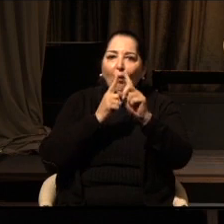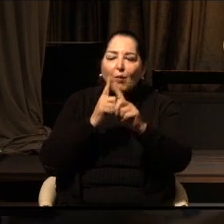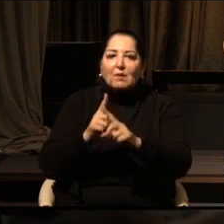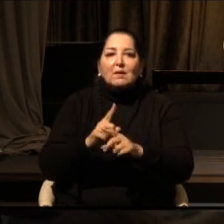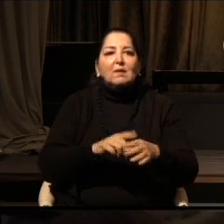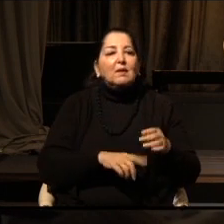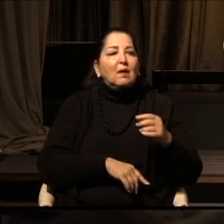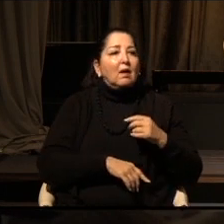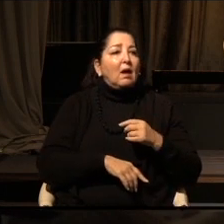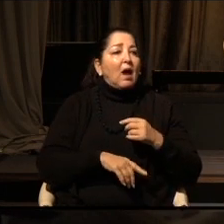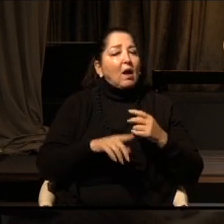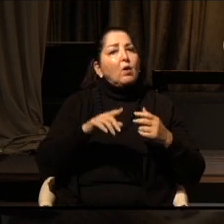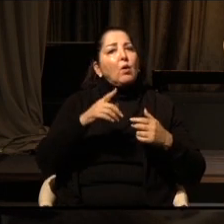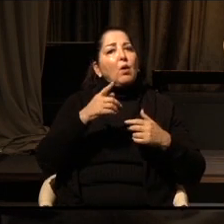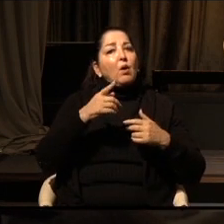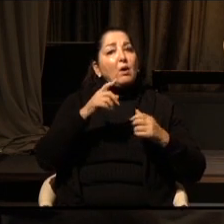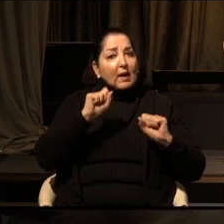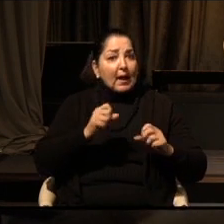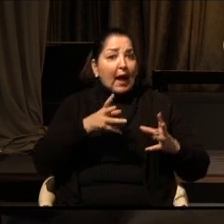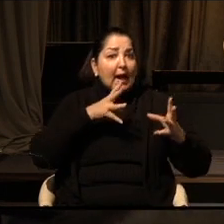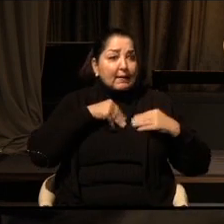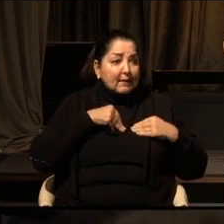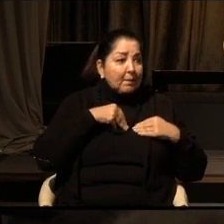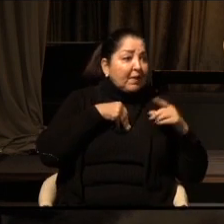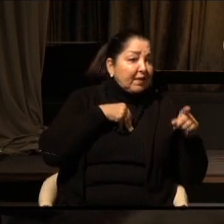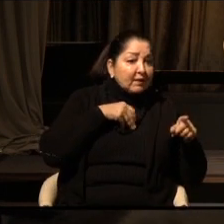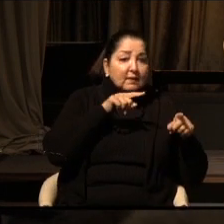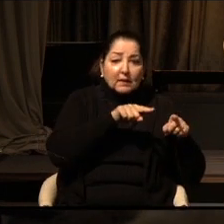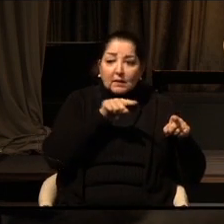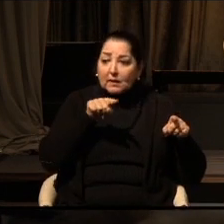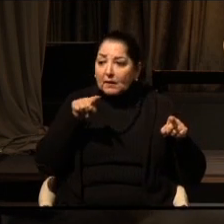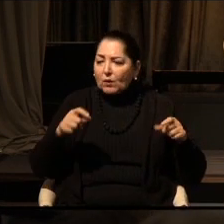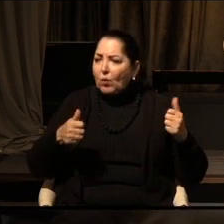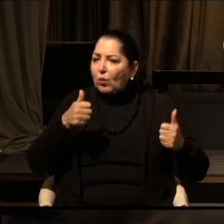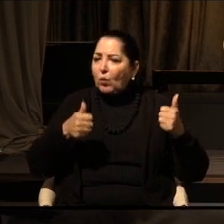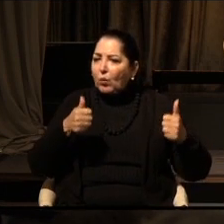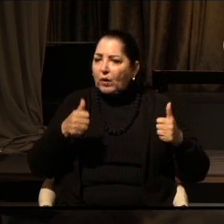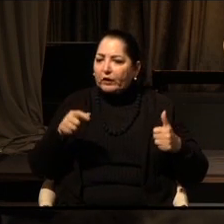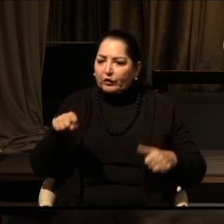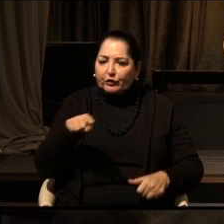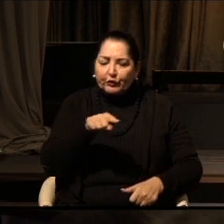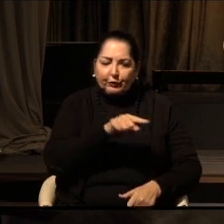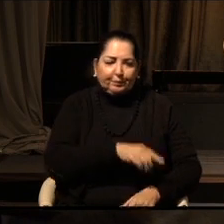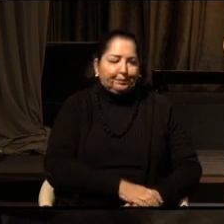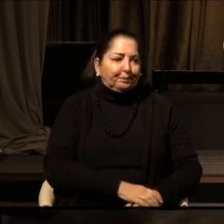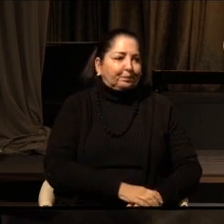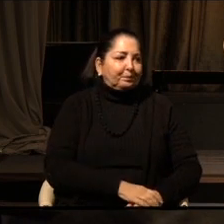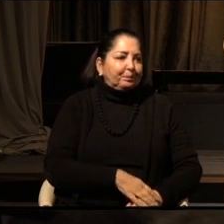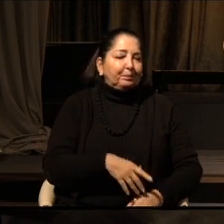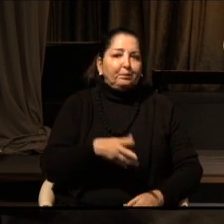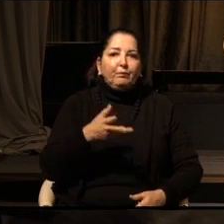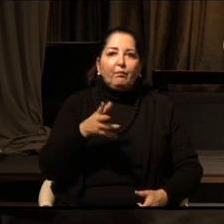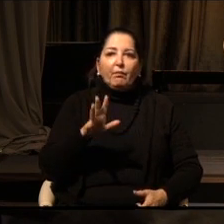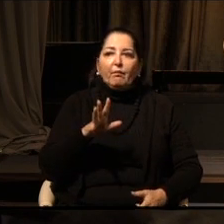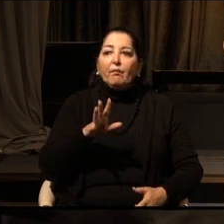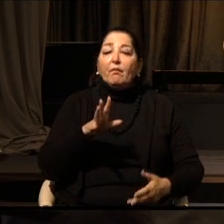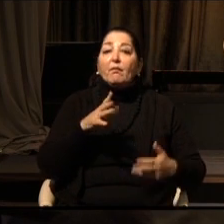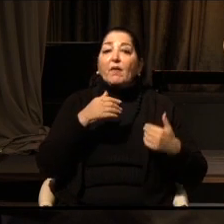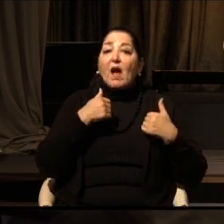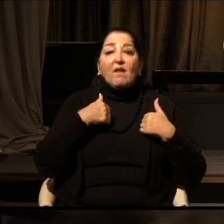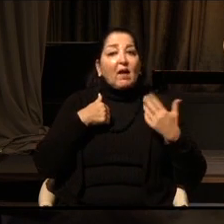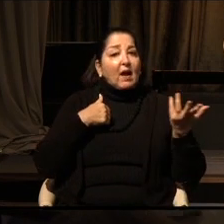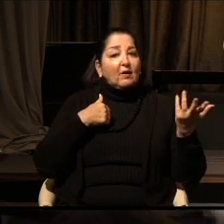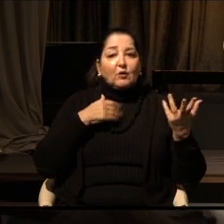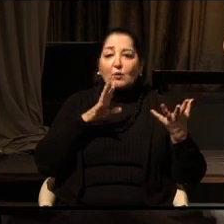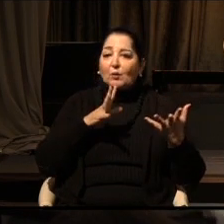ones can I really take? I have had to embrace the power of setting